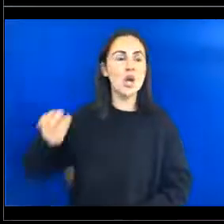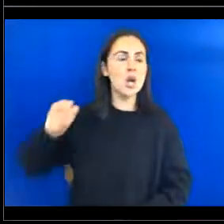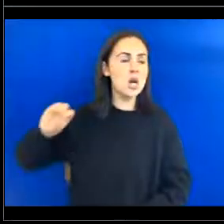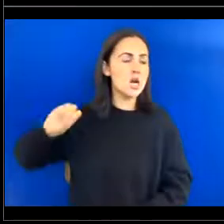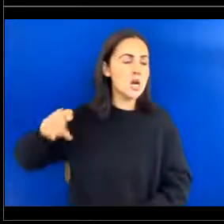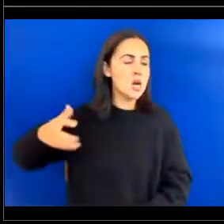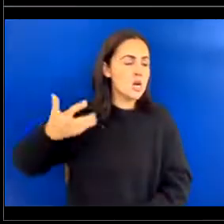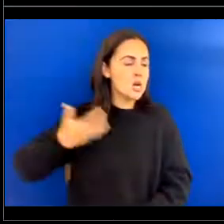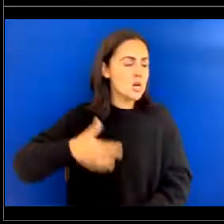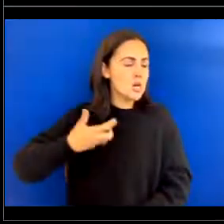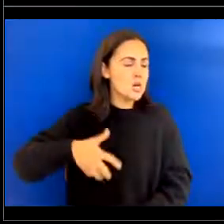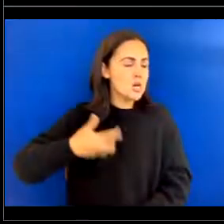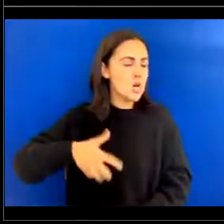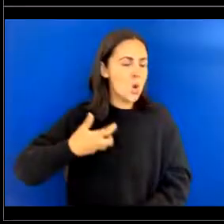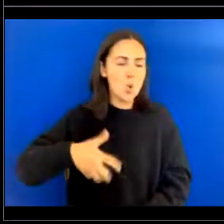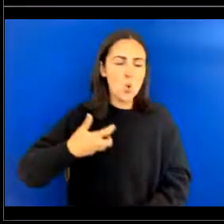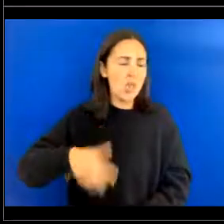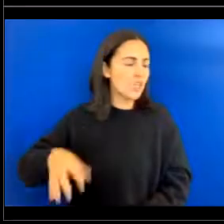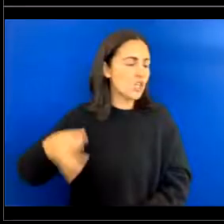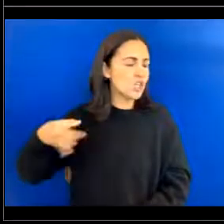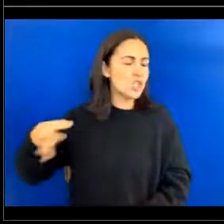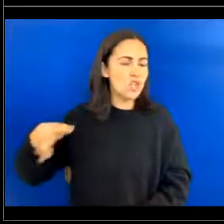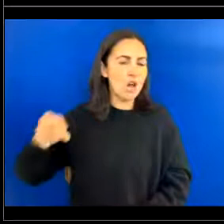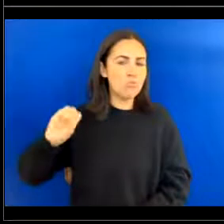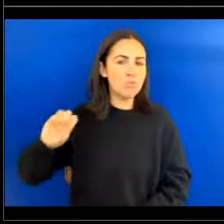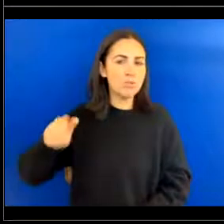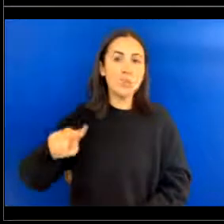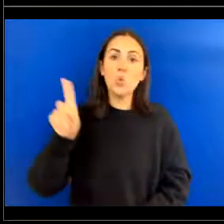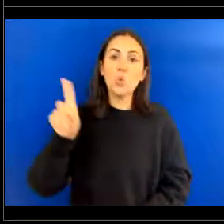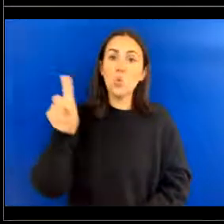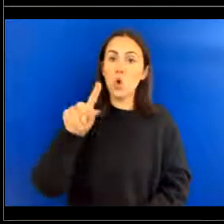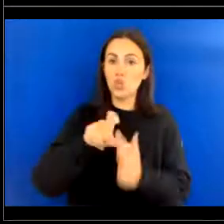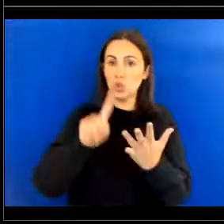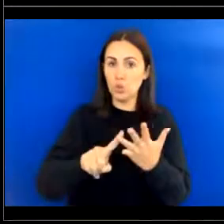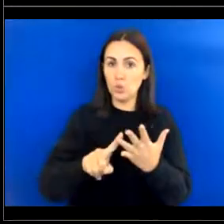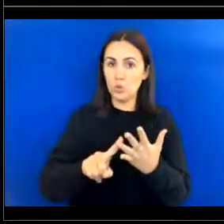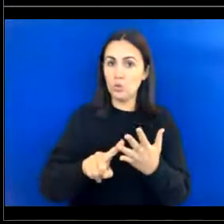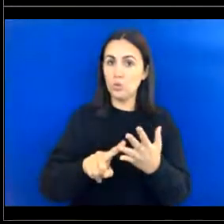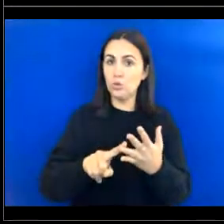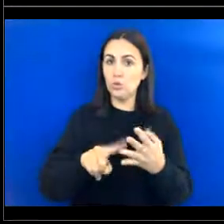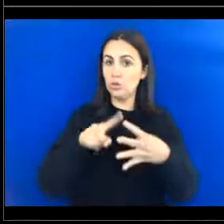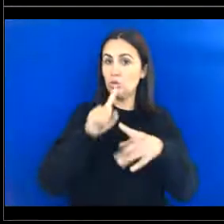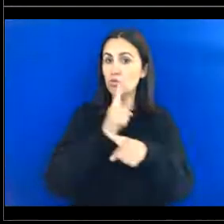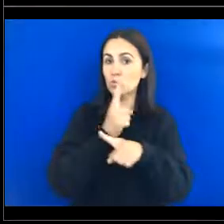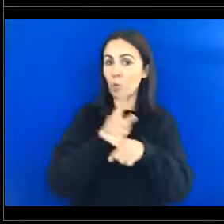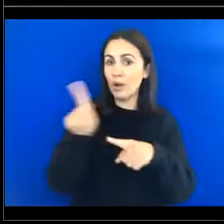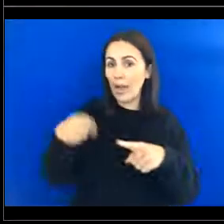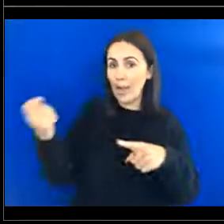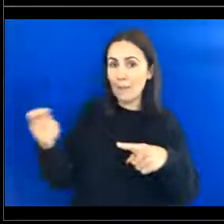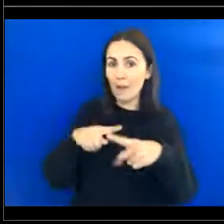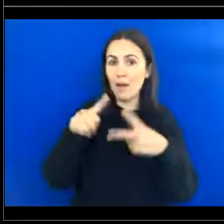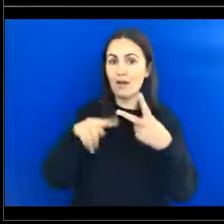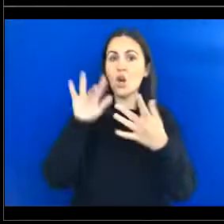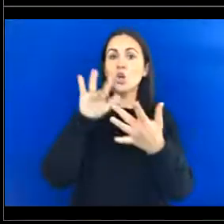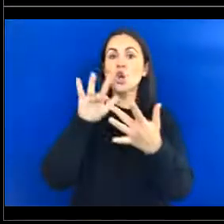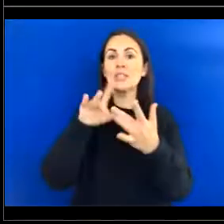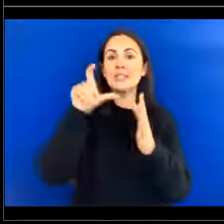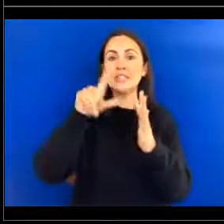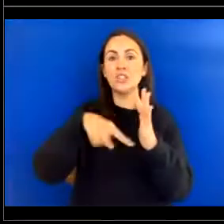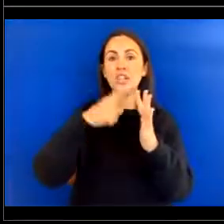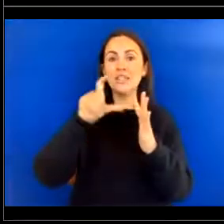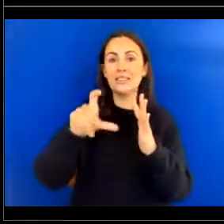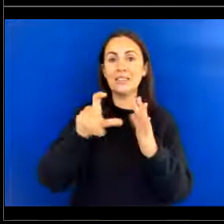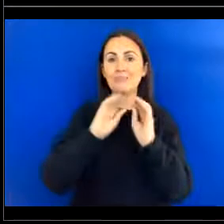dog, should you, and you can choose more than one answer, talk to your neighbour, contact the CJC to arrange a mediation, get